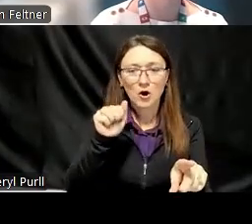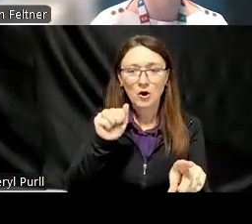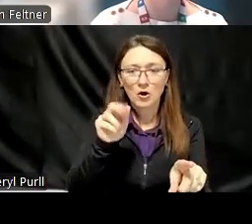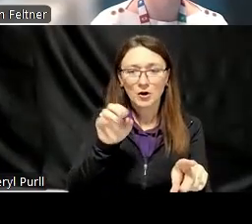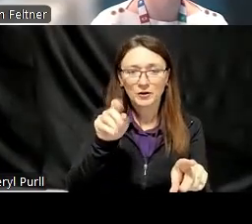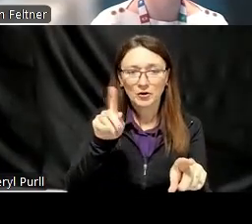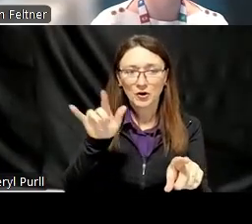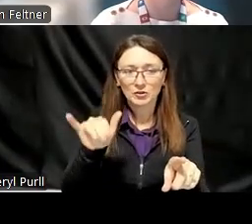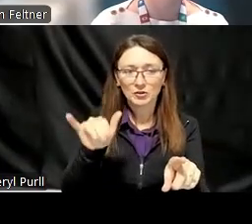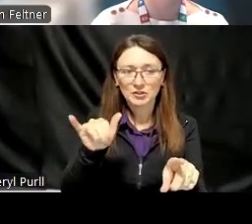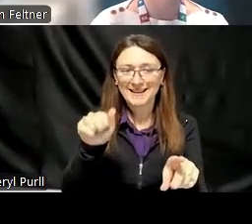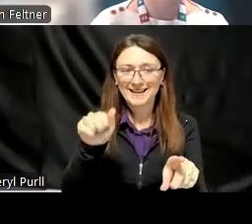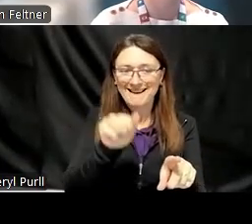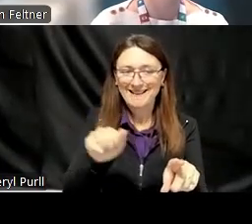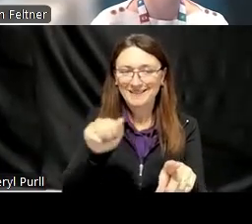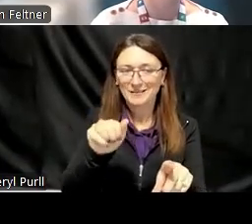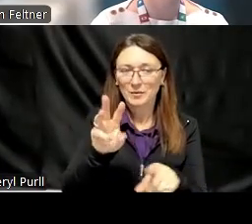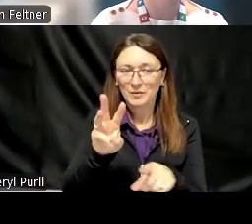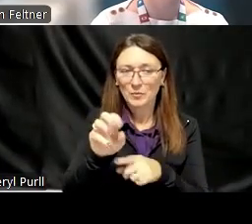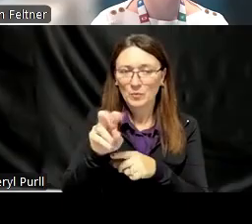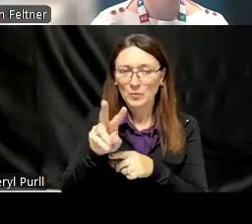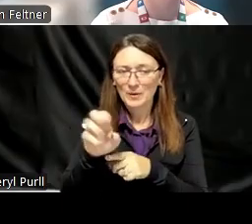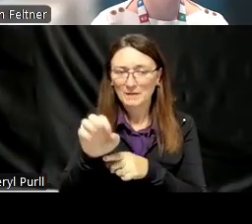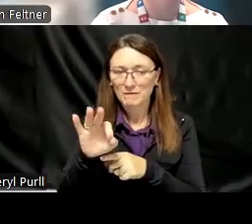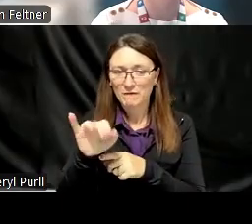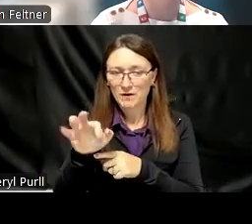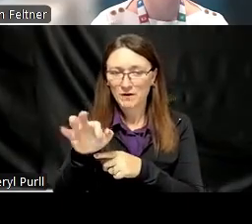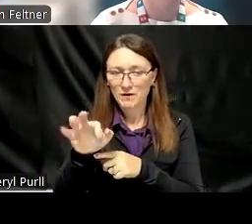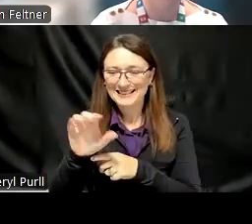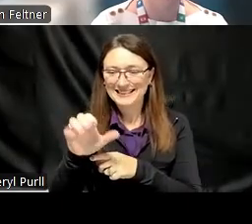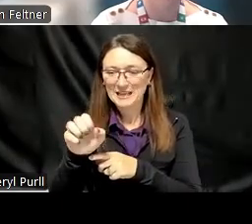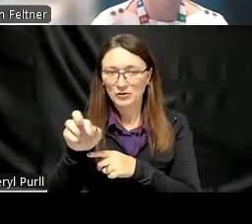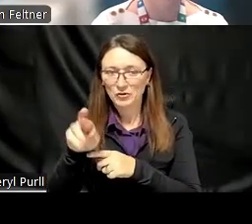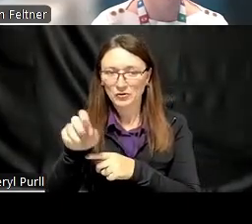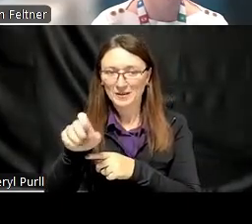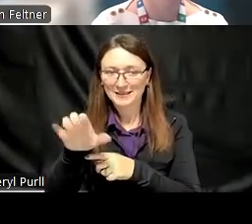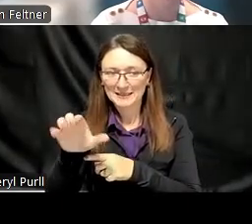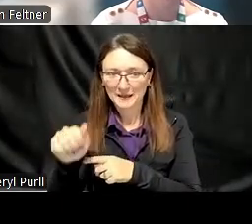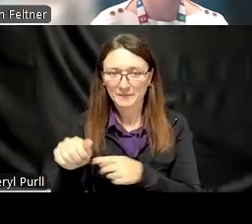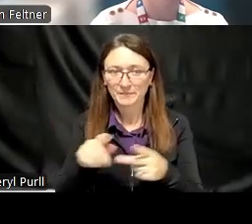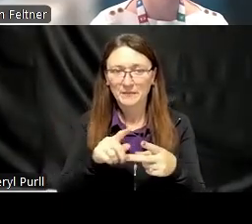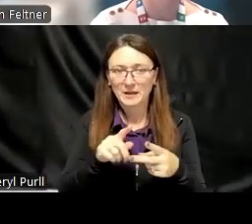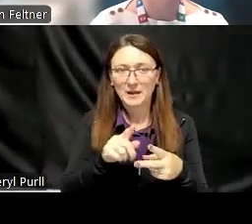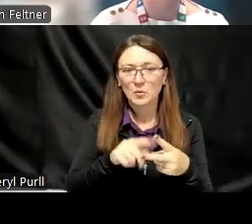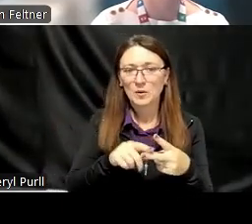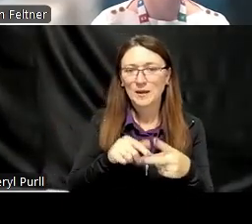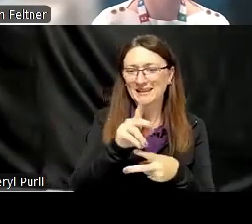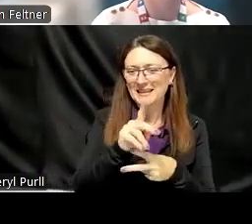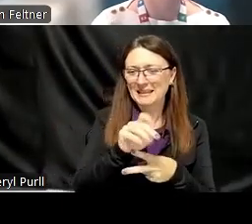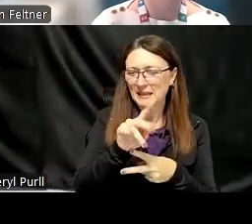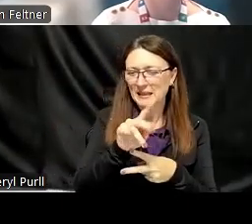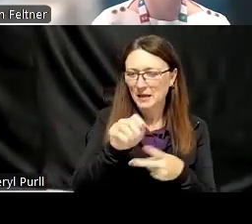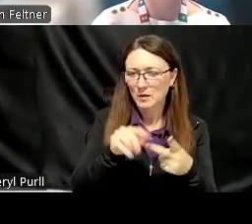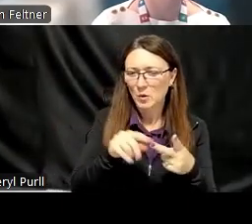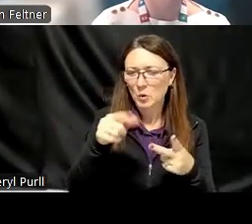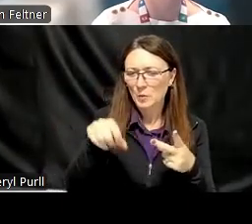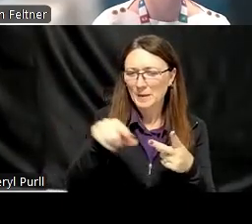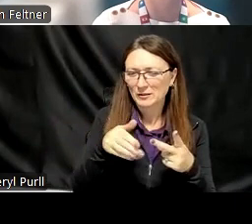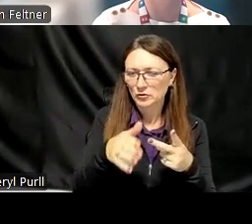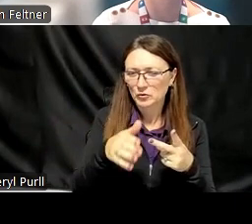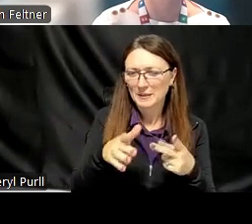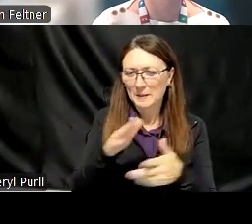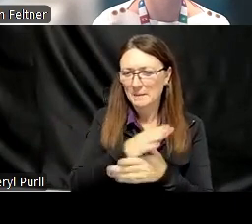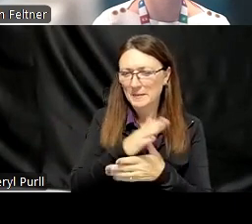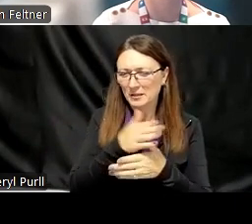audiology@wavefrontcentre.ca. We have 3 locations to choose from: Kitsilano, Quebec Street or Main Street area, and